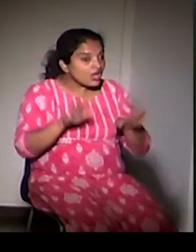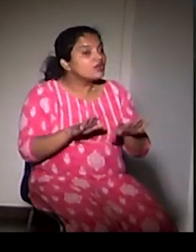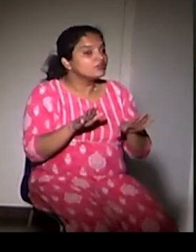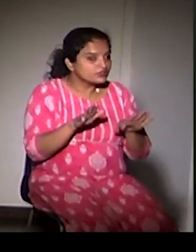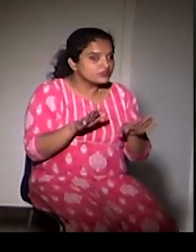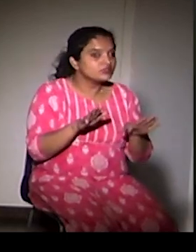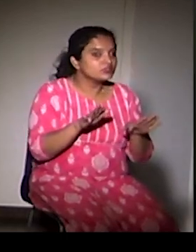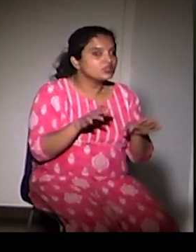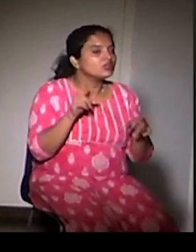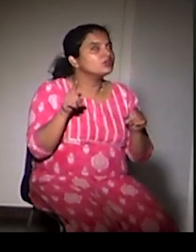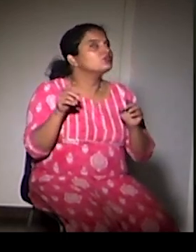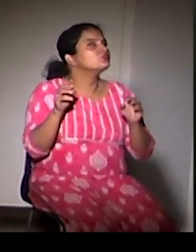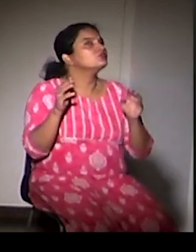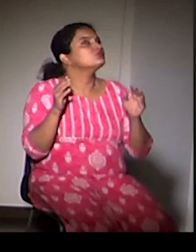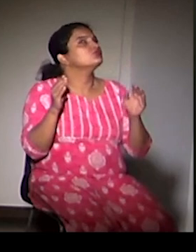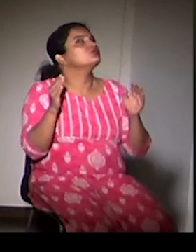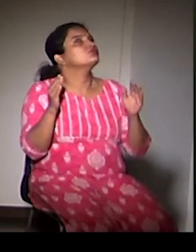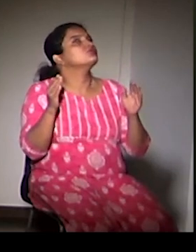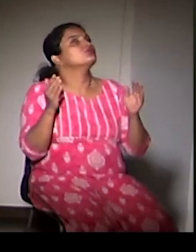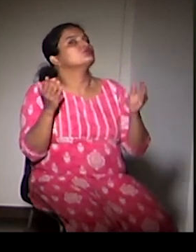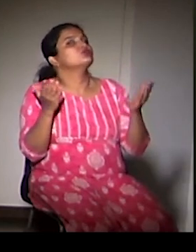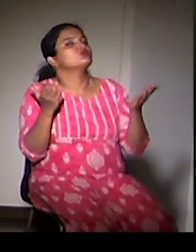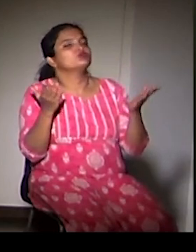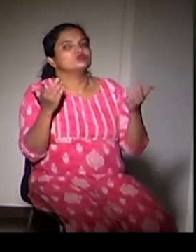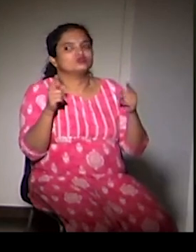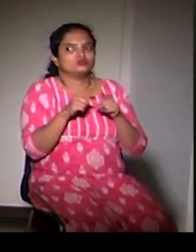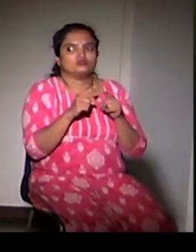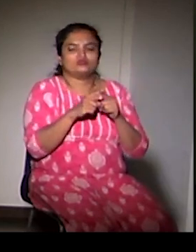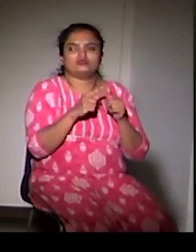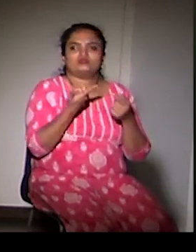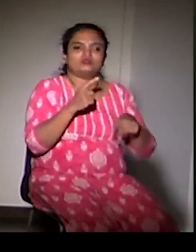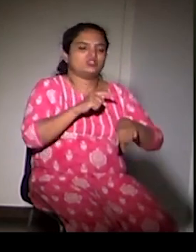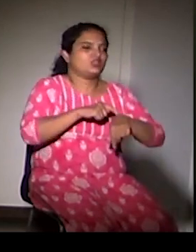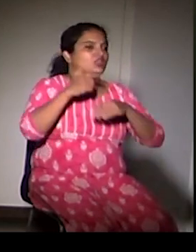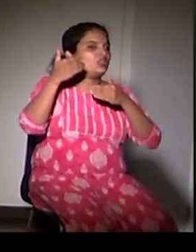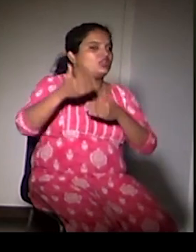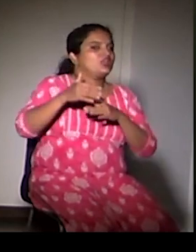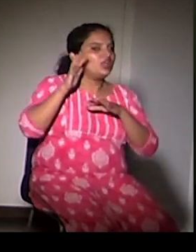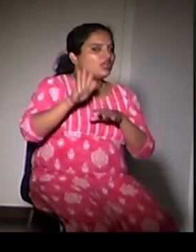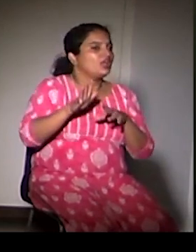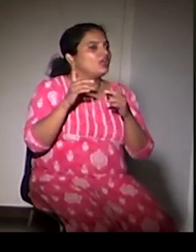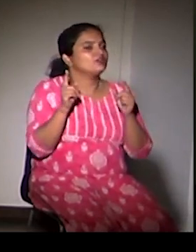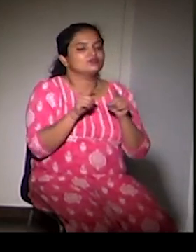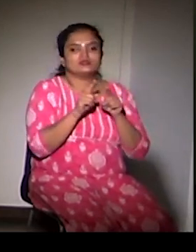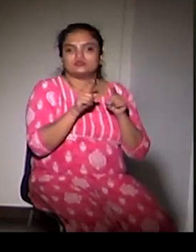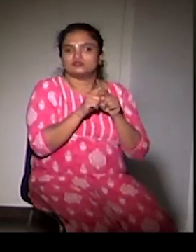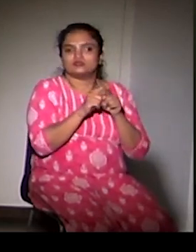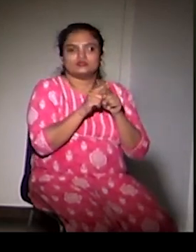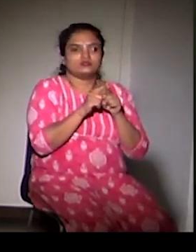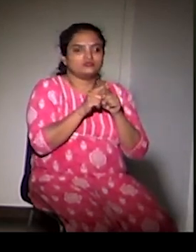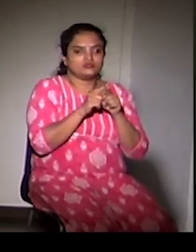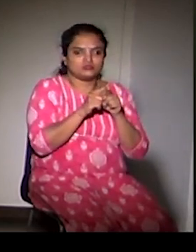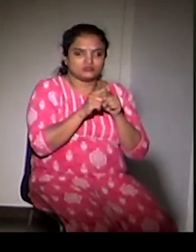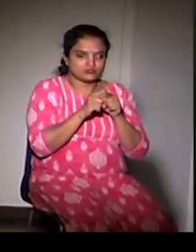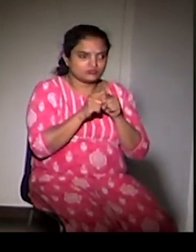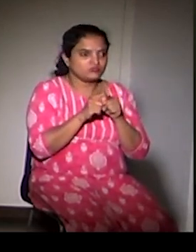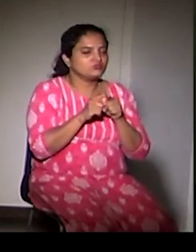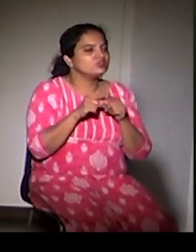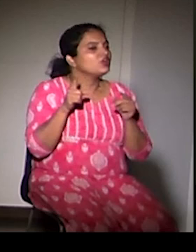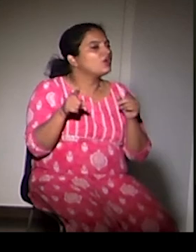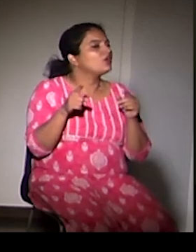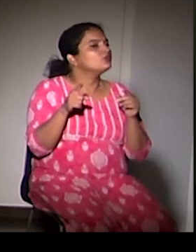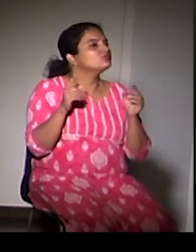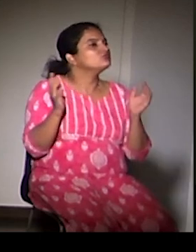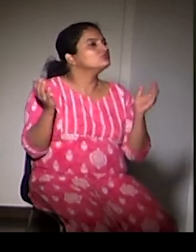the museum ended up with a very limited range of tiles. There are, of course, a lot more in storage,